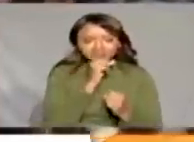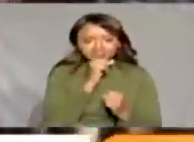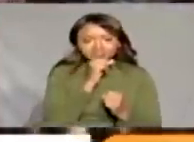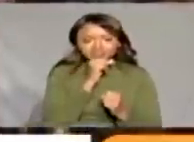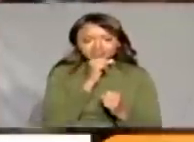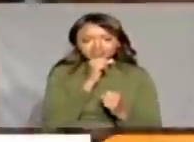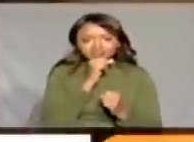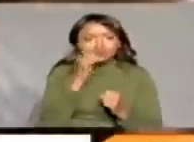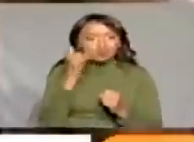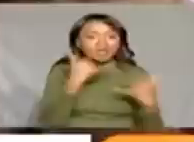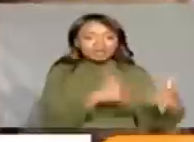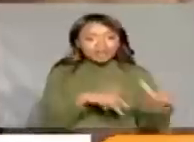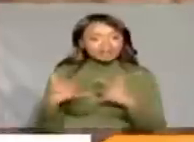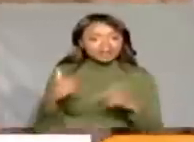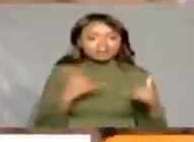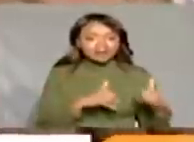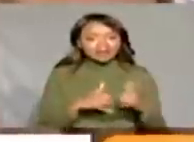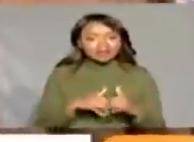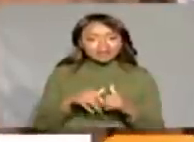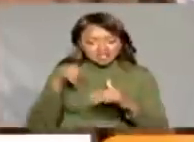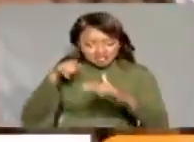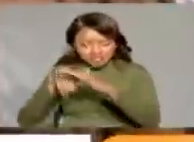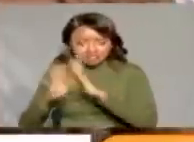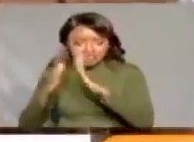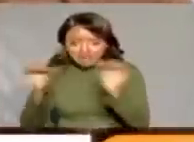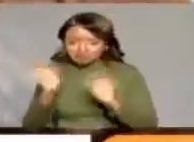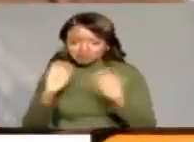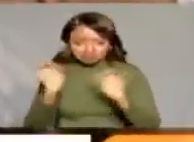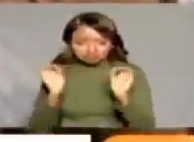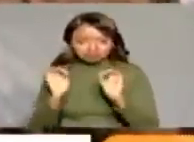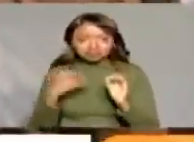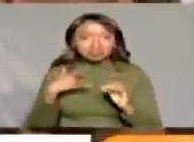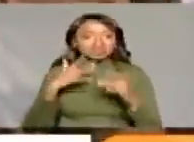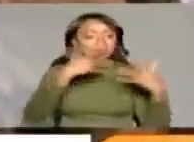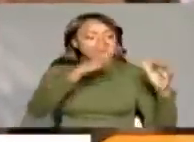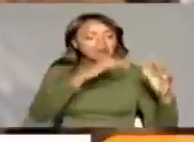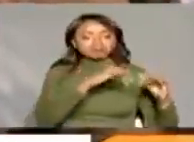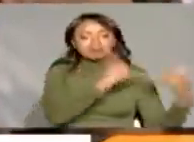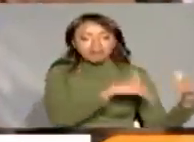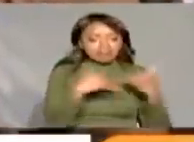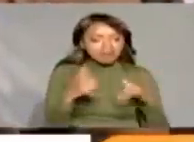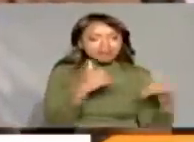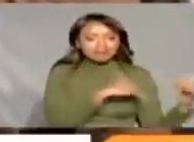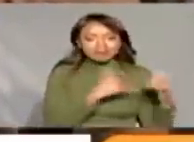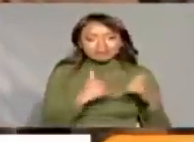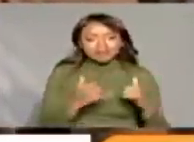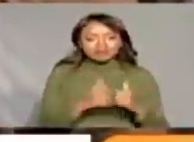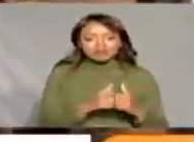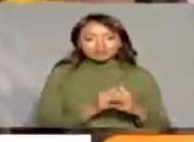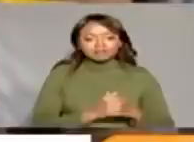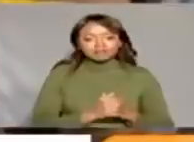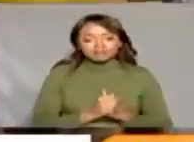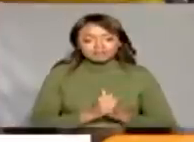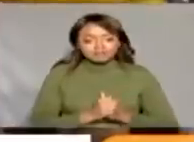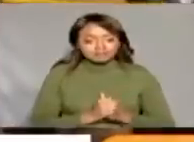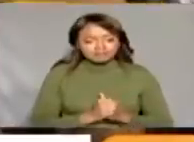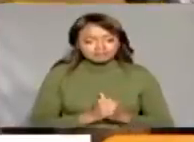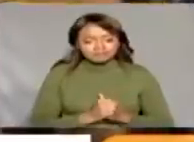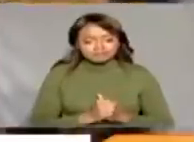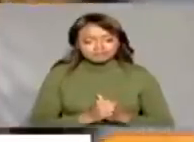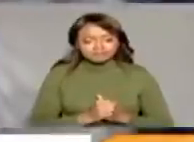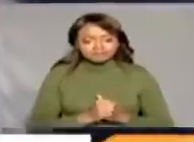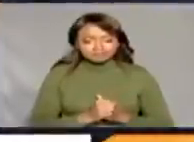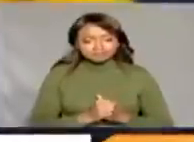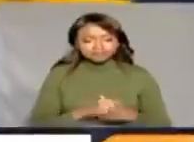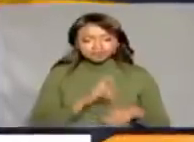alikuwa ametoka, hapendi kucheza kwa randi ndani. Sasa mtoto alikuwa ametoka, ameenda kucheza kwa dekia ingine. Sasa